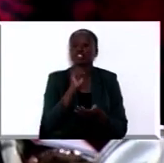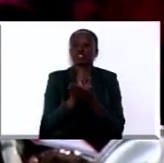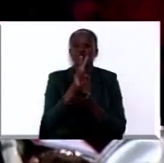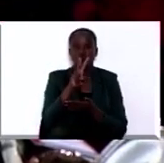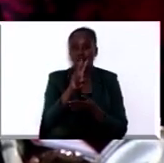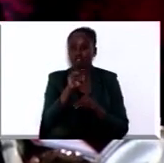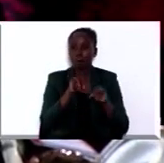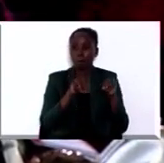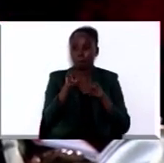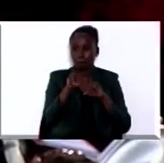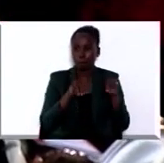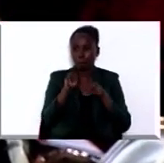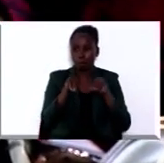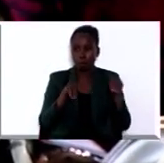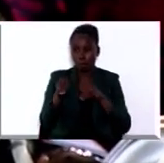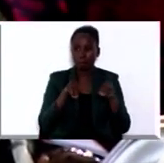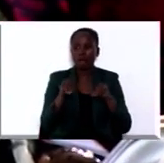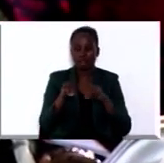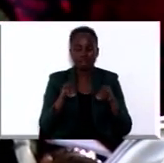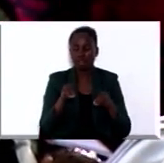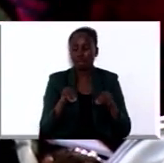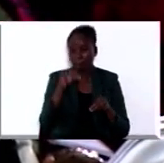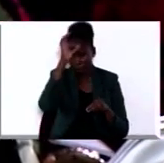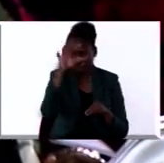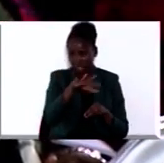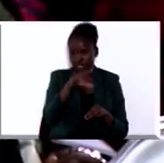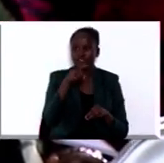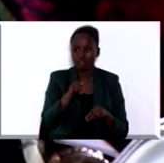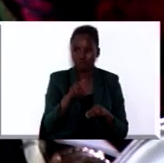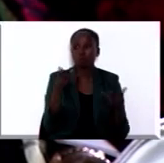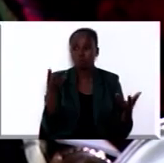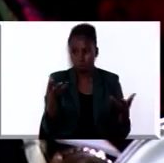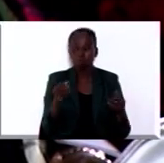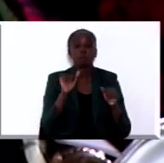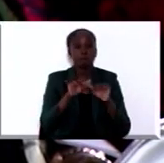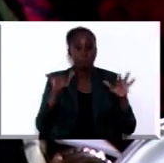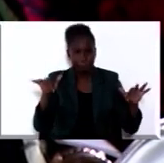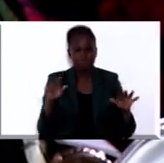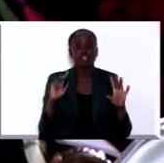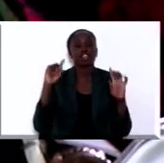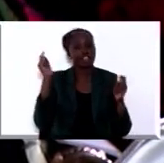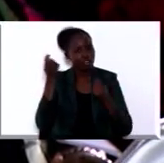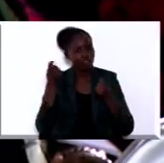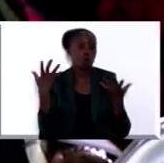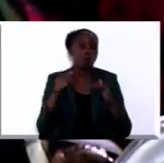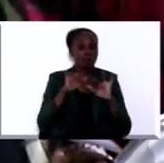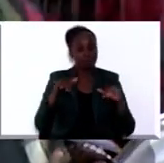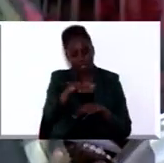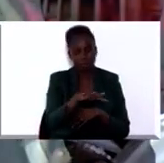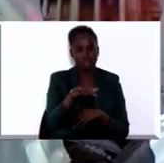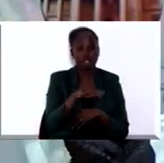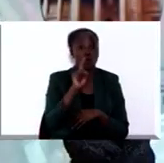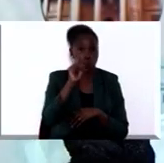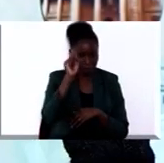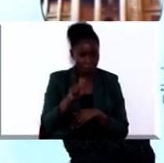police stations for public events and public spaces. In other words, we must have greater levels of